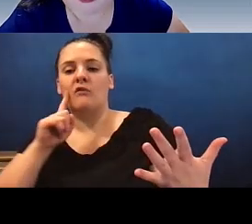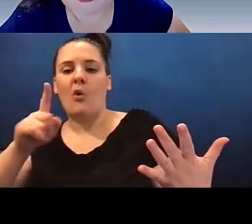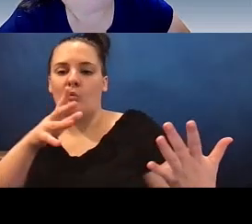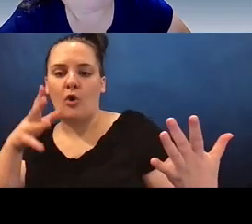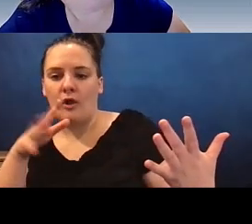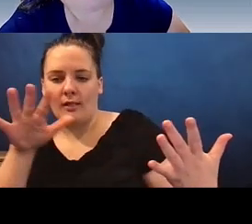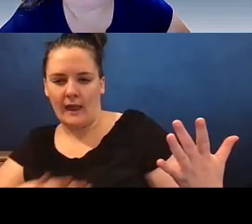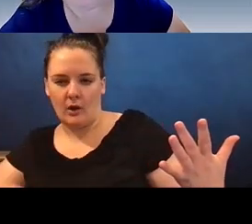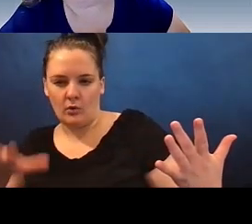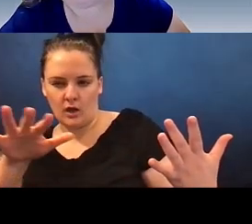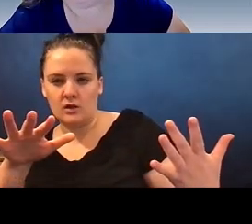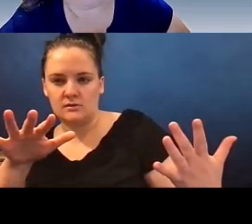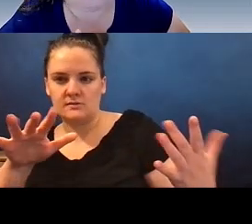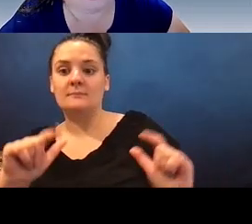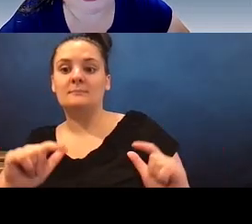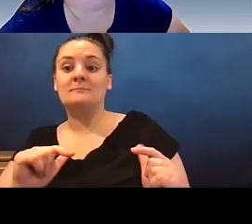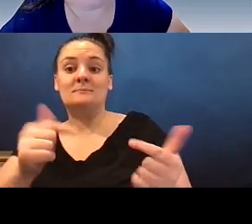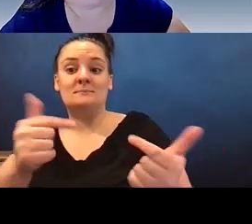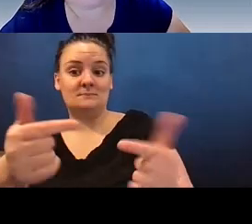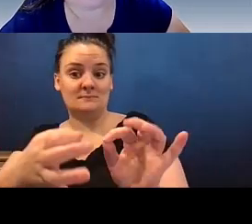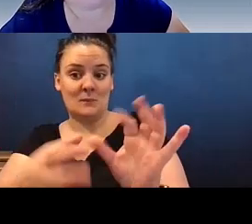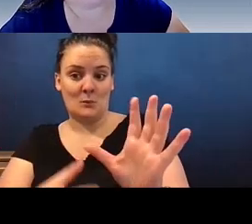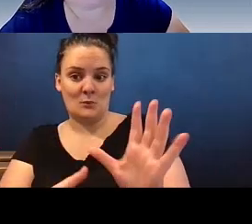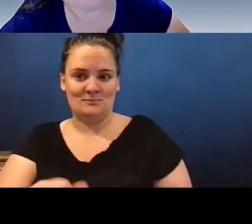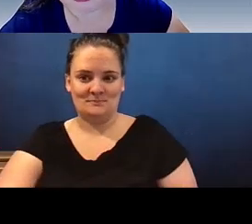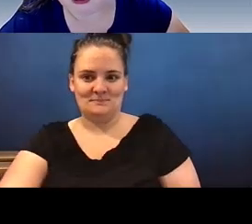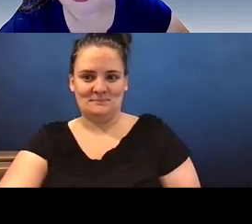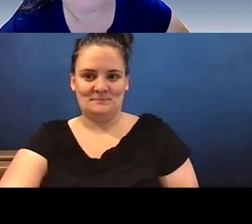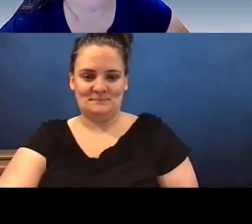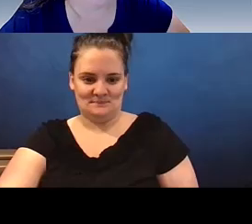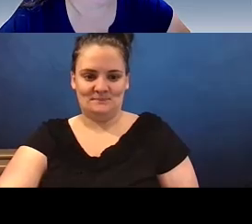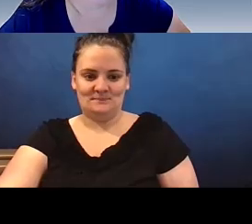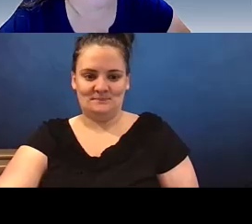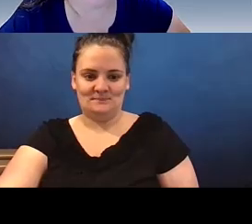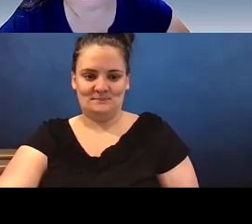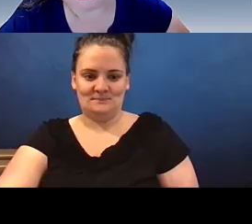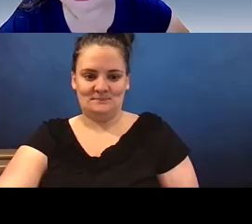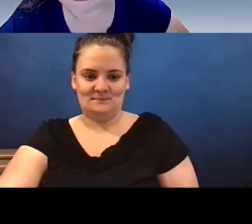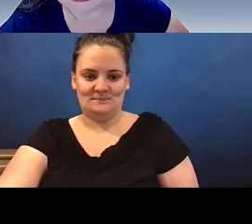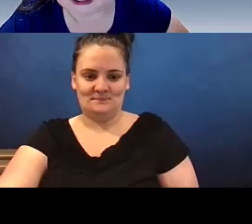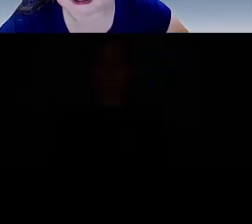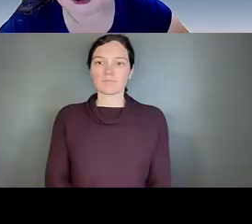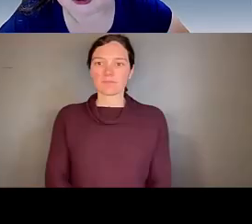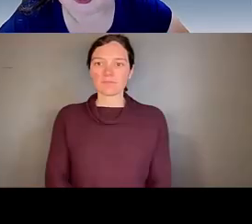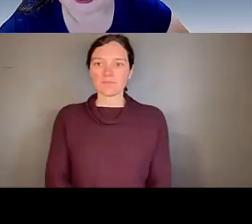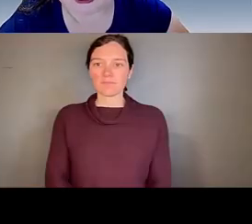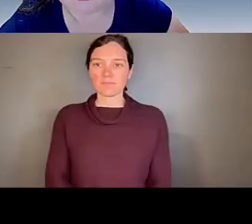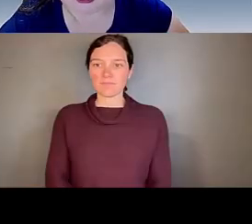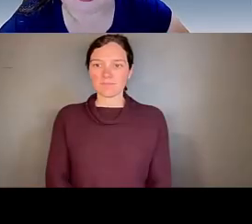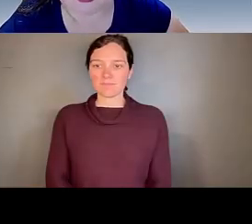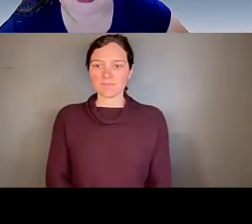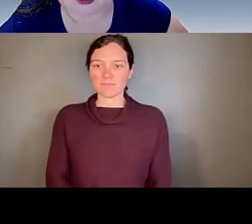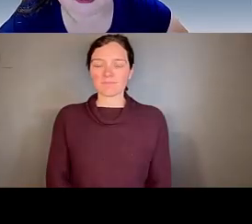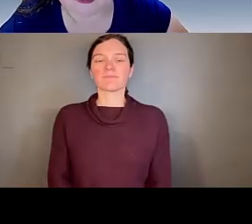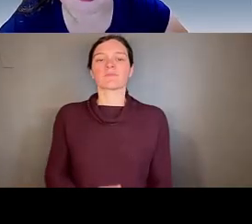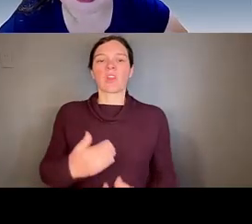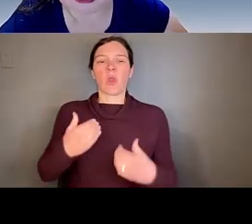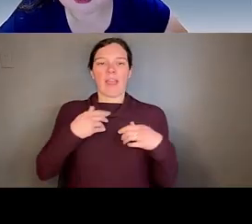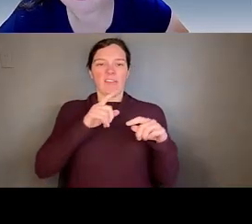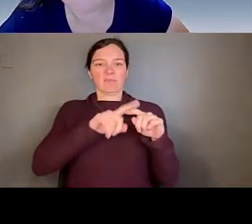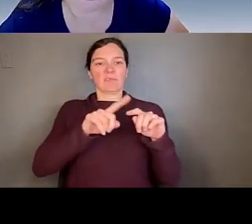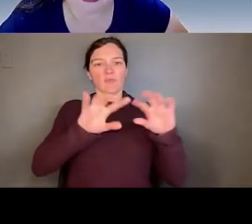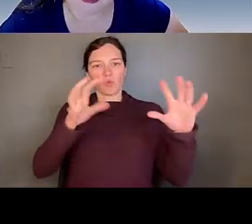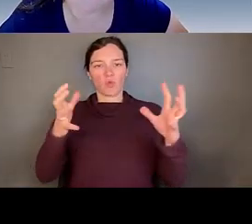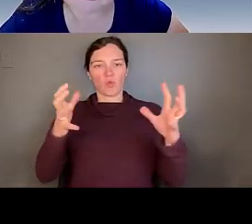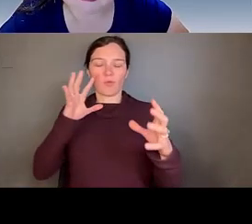areas. So we have our rural providers, consumers, public health, education, and state leaders who are going to come together on that advisory